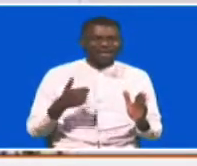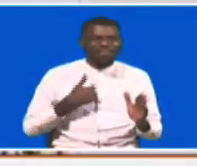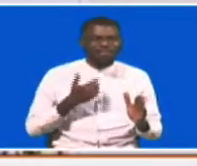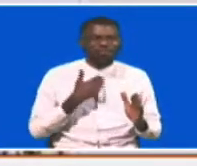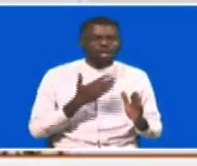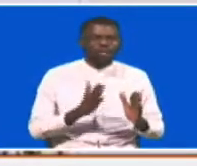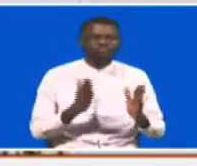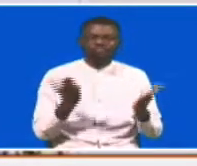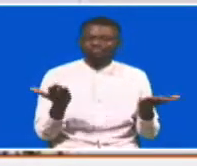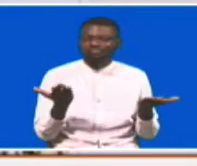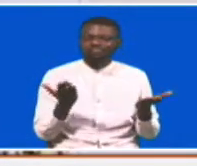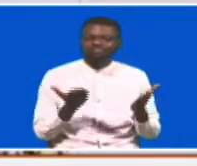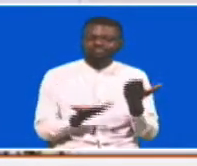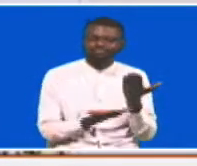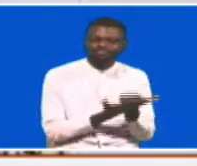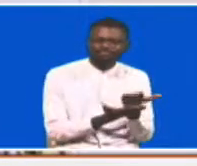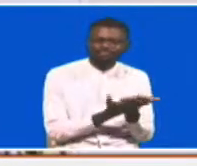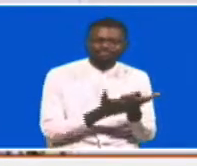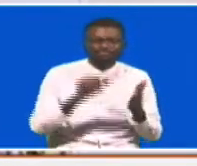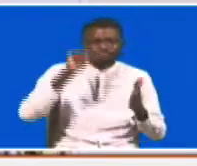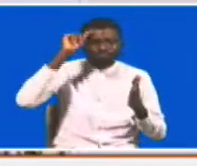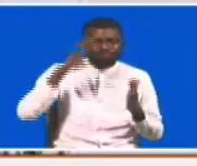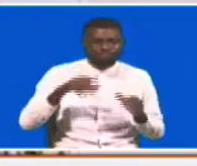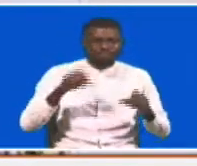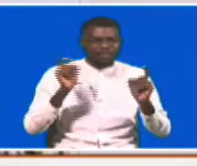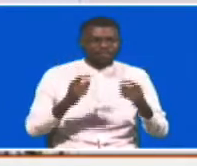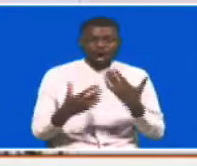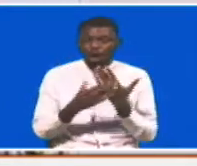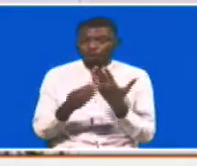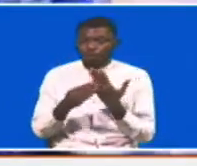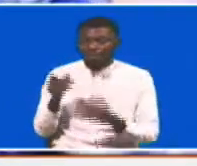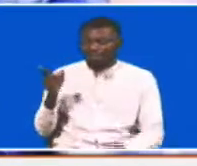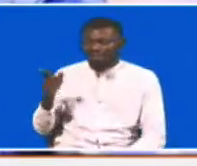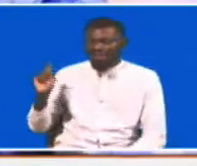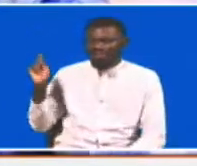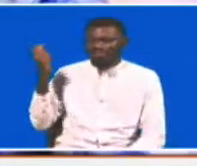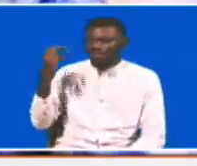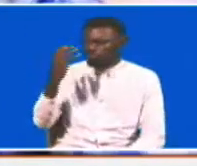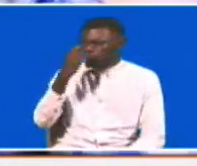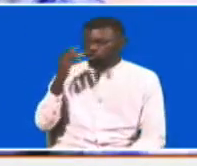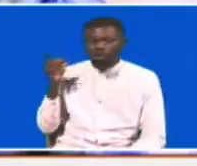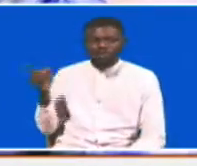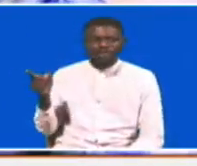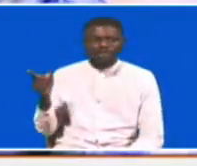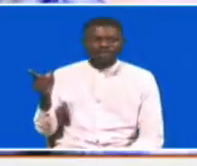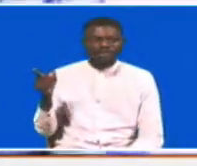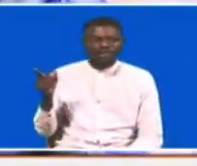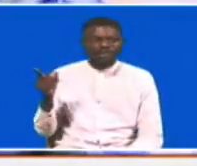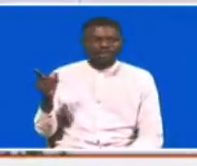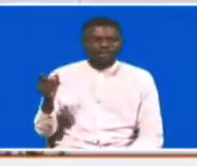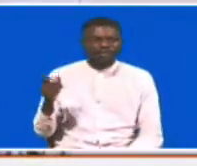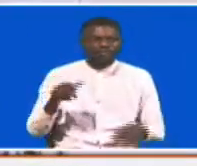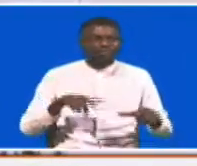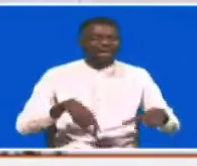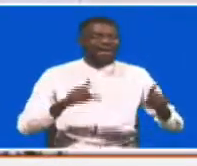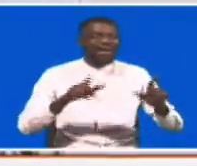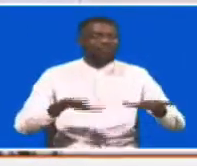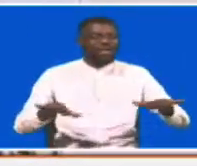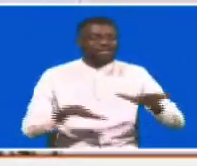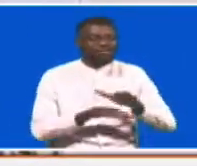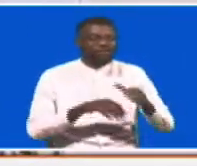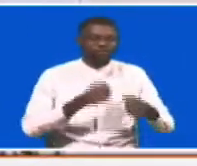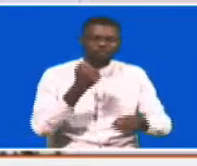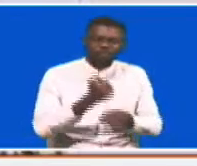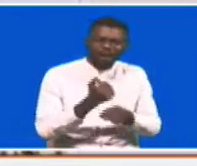to urge our governors to borrow a leaf from President William Ruto and allow the deputies to